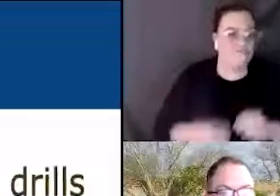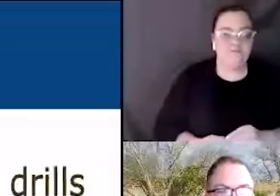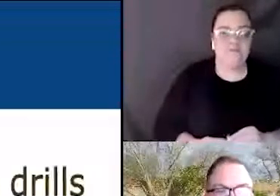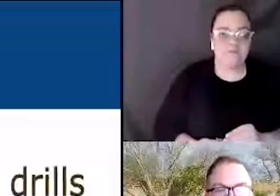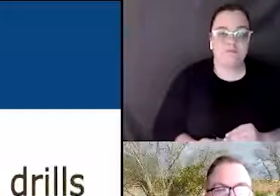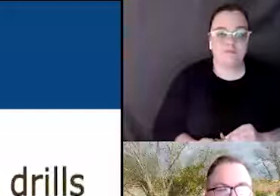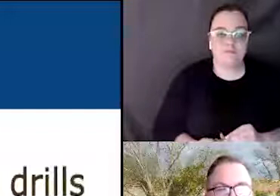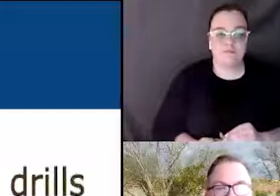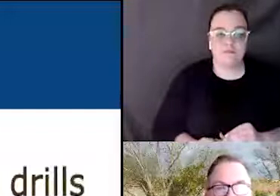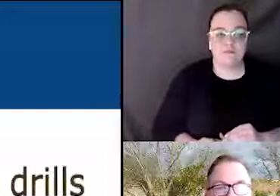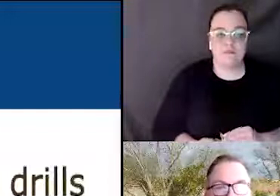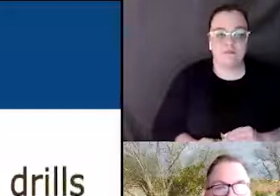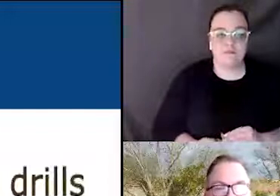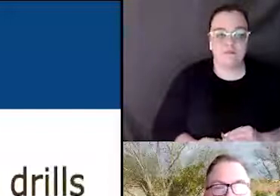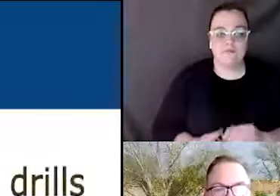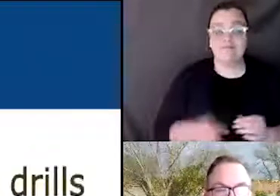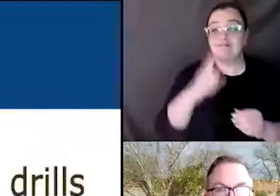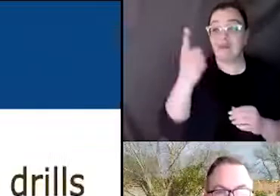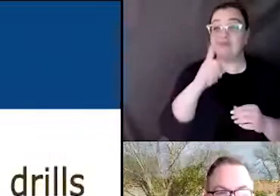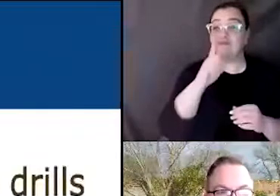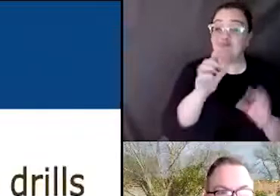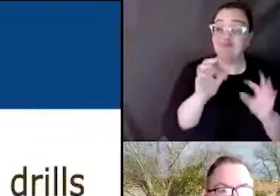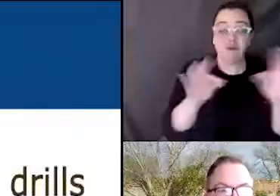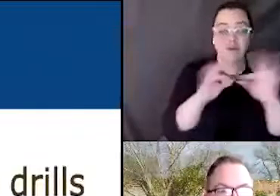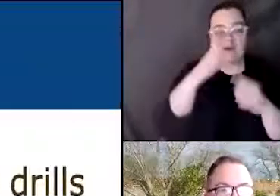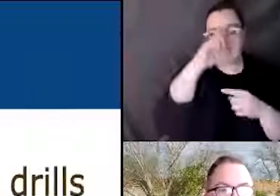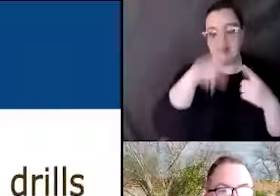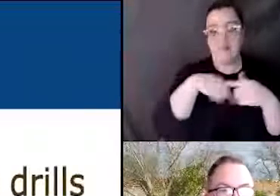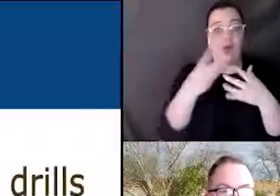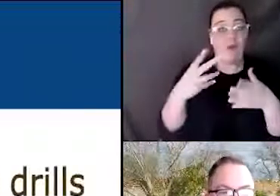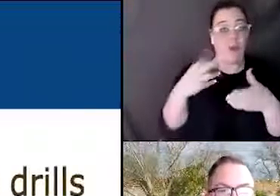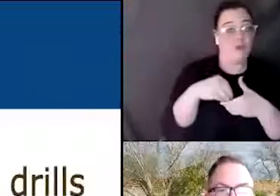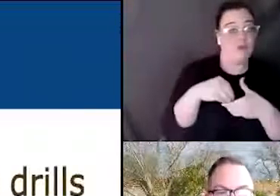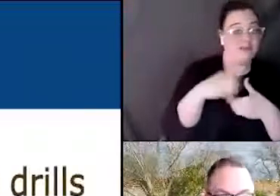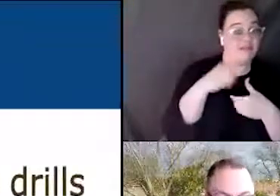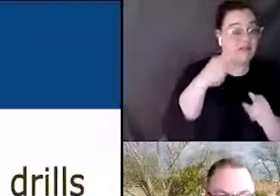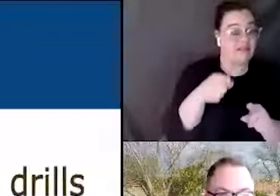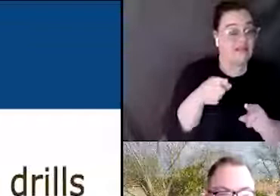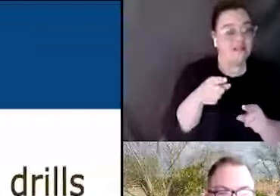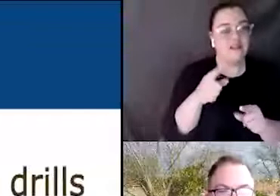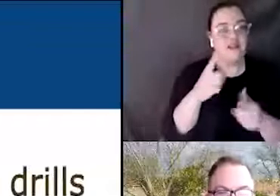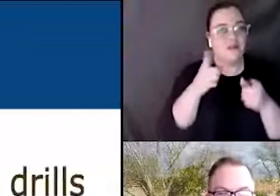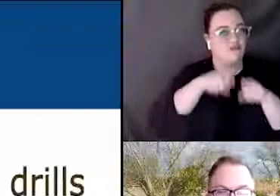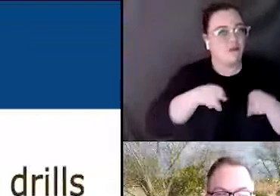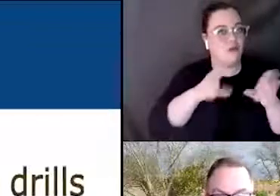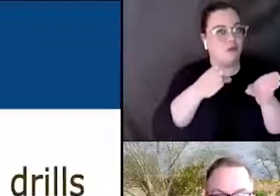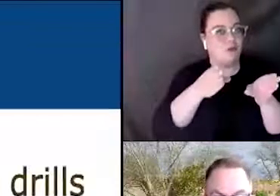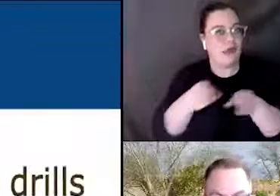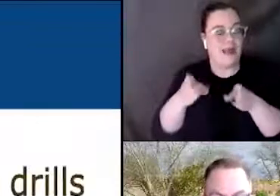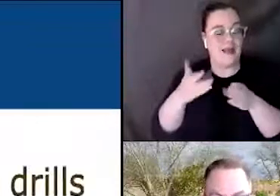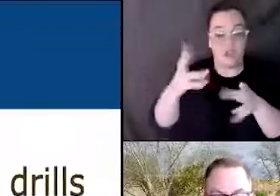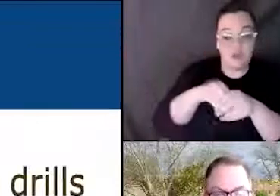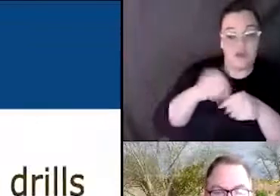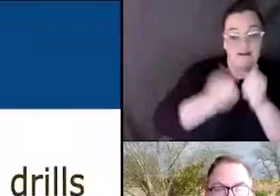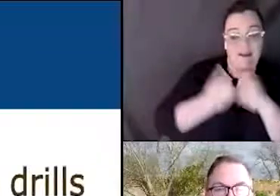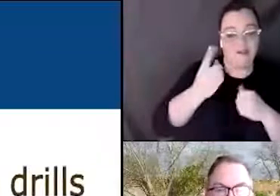And it's always really important that you consider inclusivity in your drill planning, include everyone to